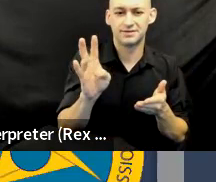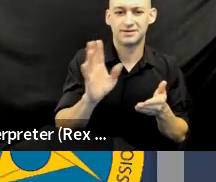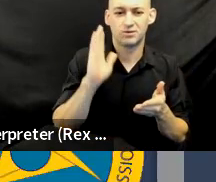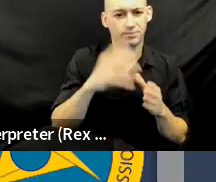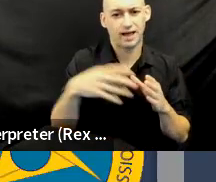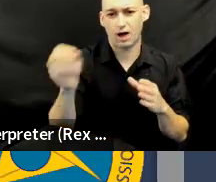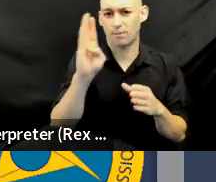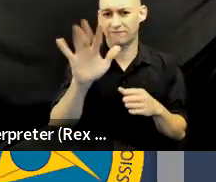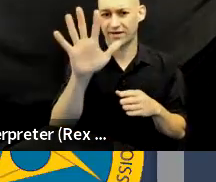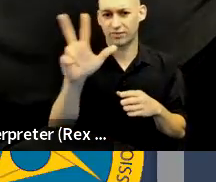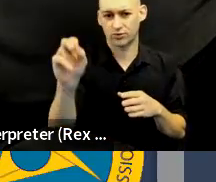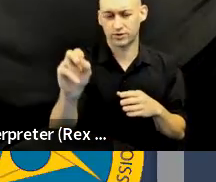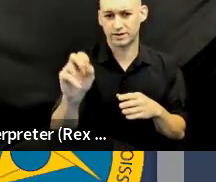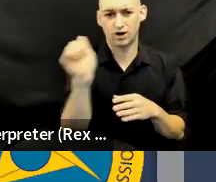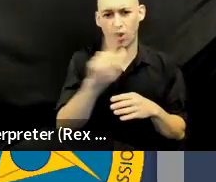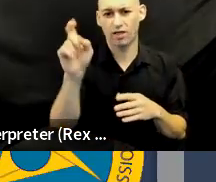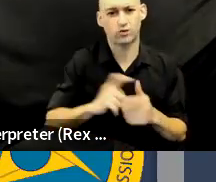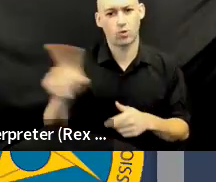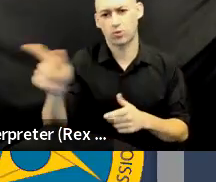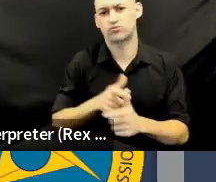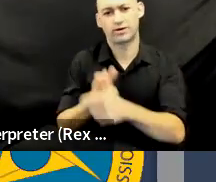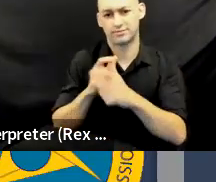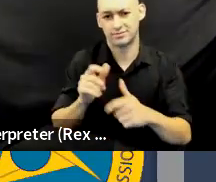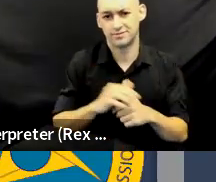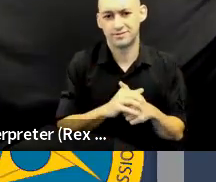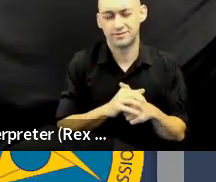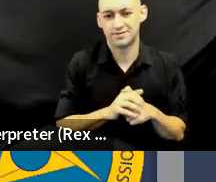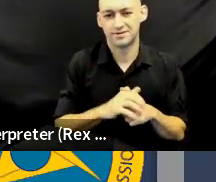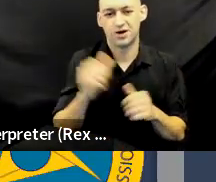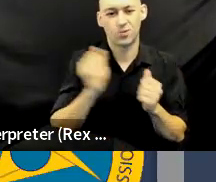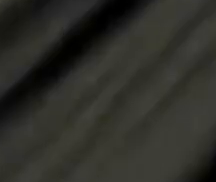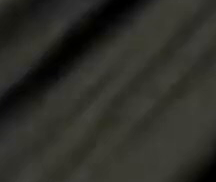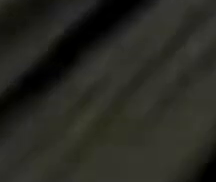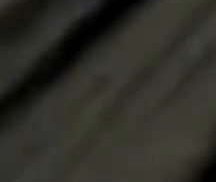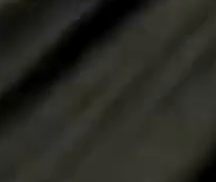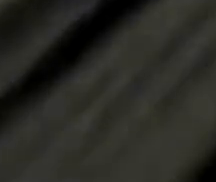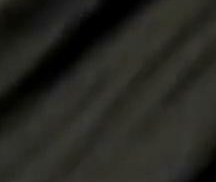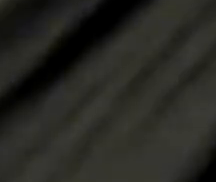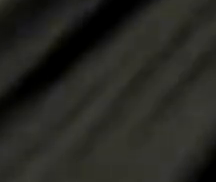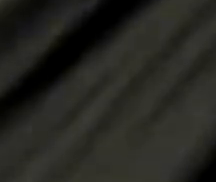of here by 5:30, so y'all have to get up and run now. With that, we are adjourned.